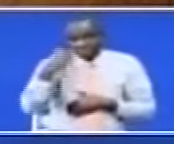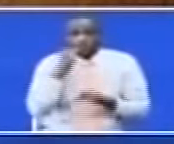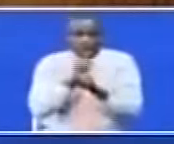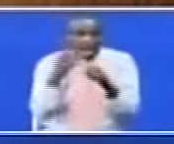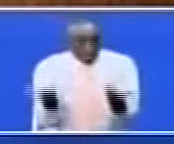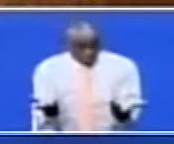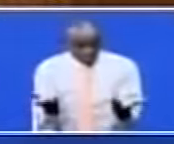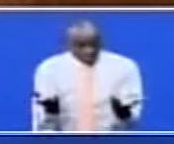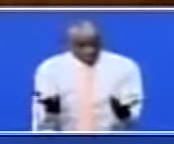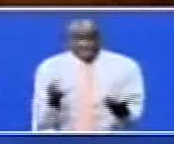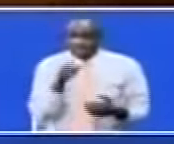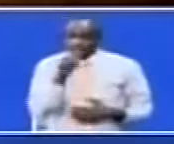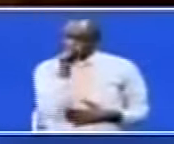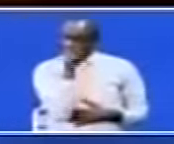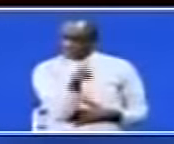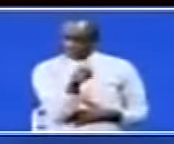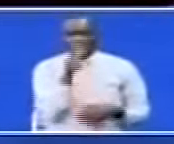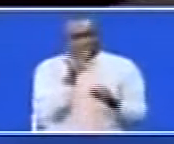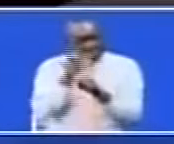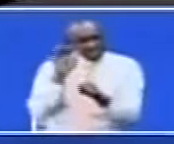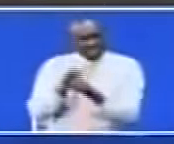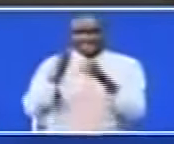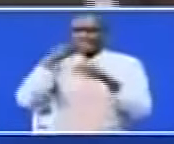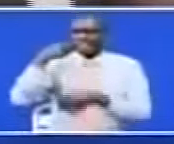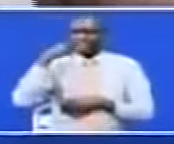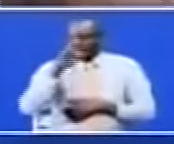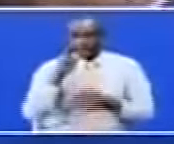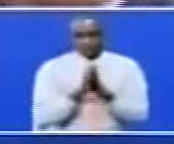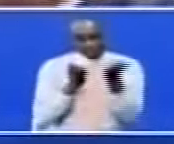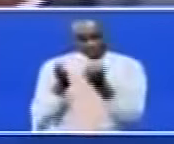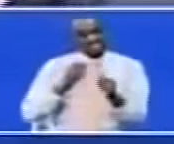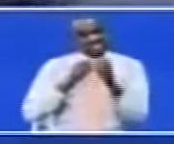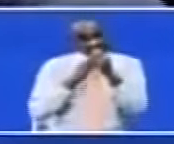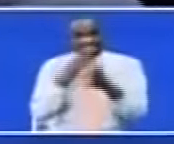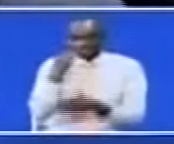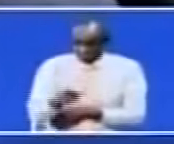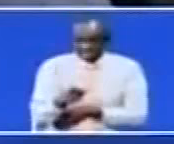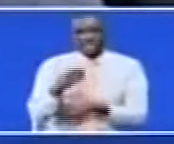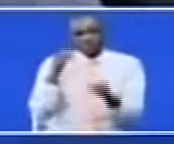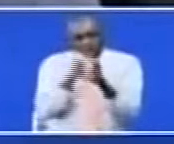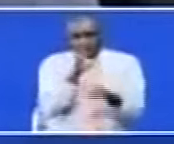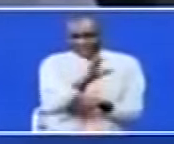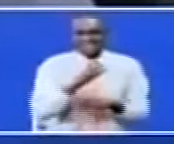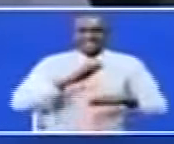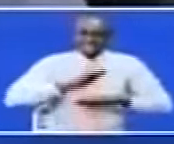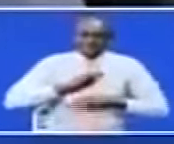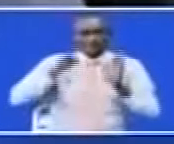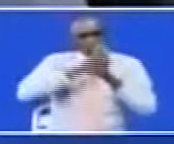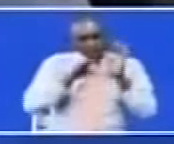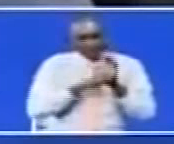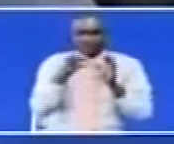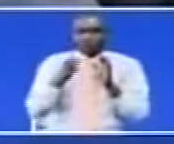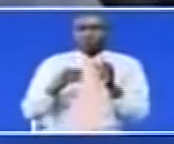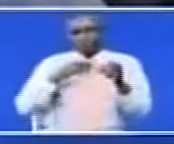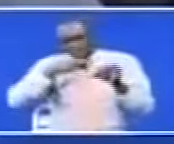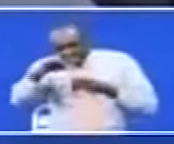workplace. Despite this, a majority of human resource and business leaders survey claim that their firms lack adequate programs to measure